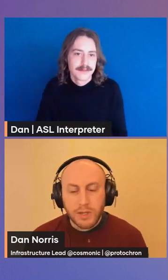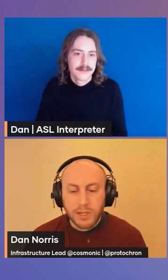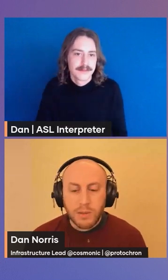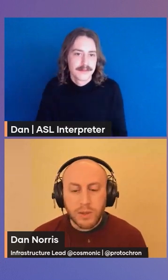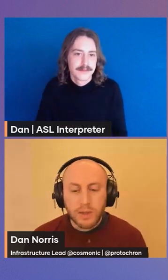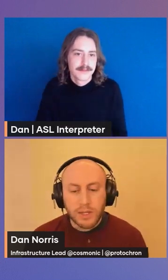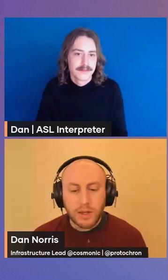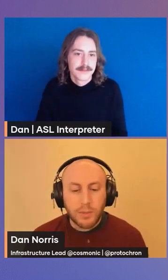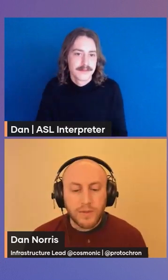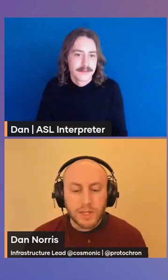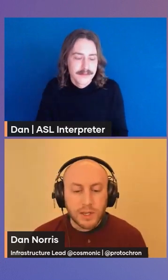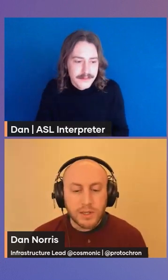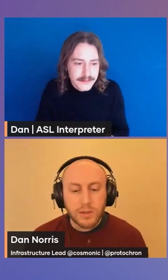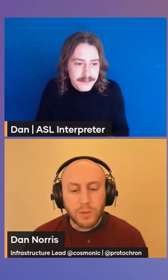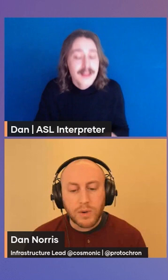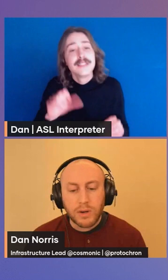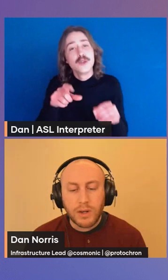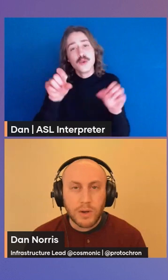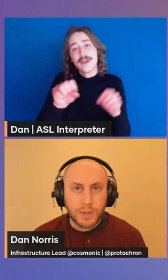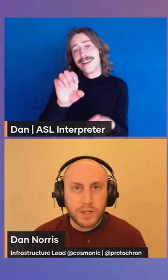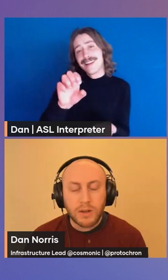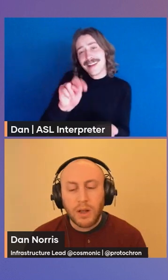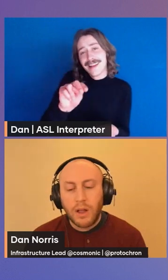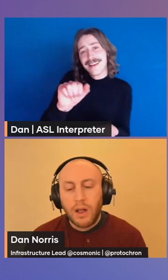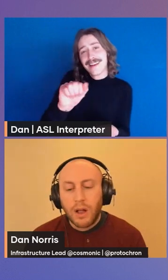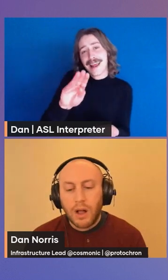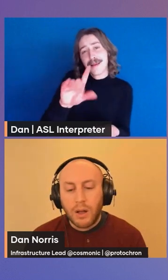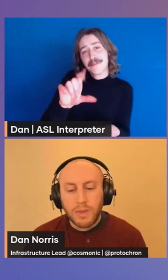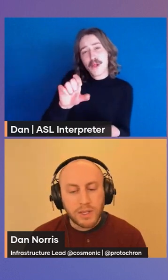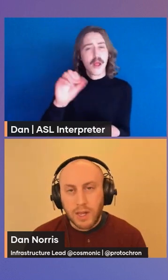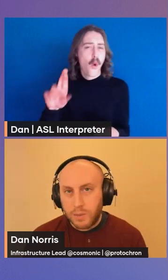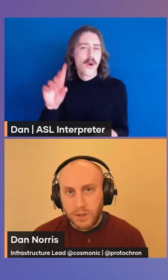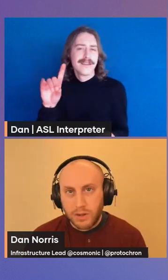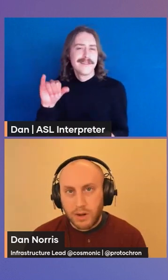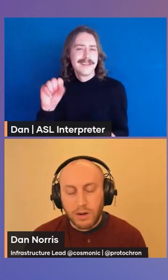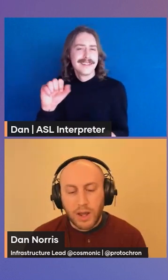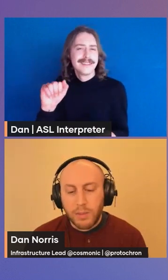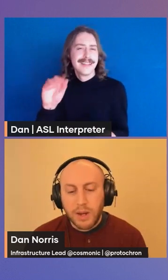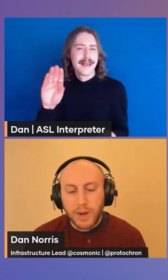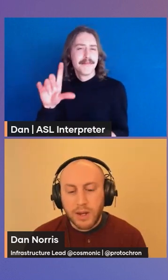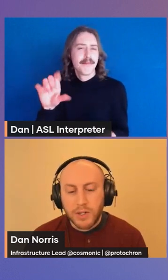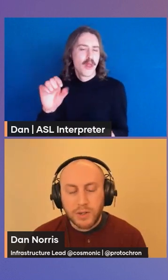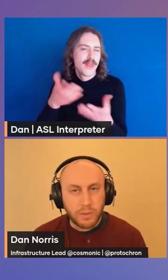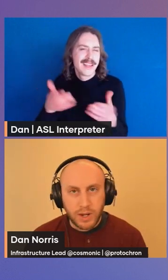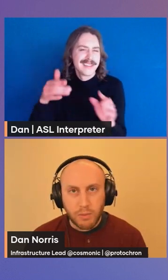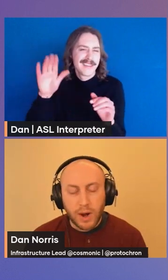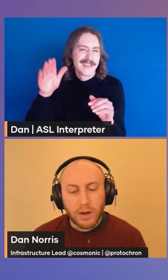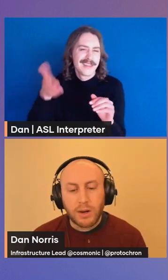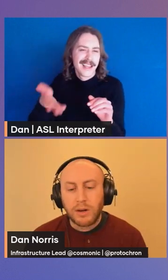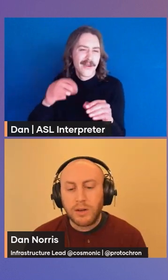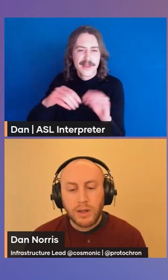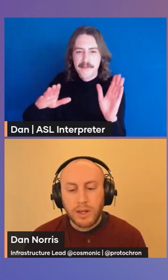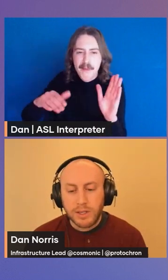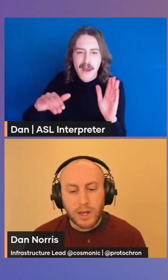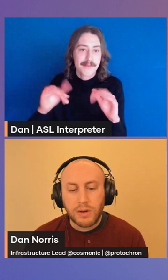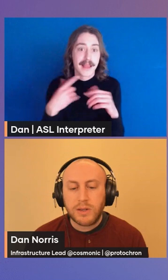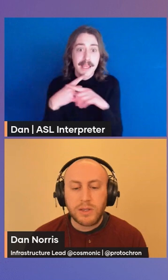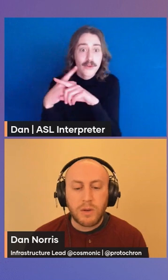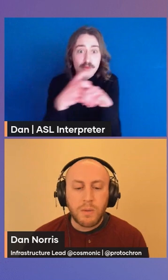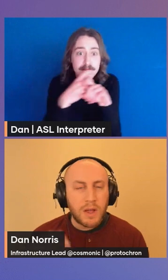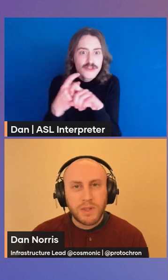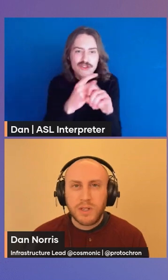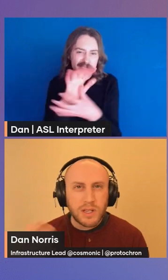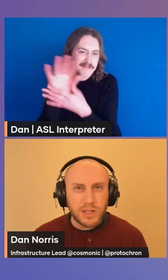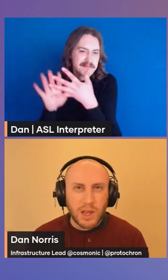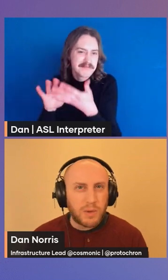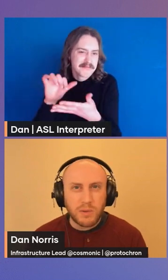or disabling things like IPv6 or encryption. In this case, we declare an IP range, we enable WireGuard, etc. So